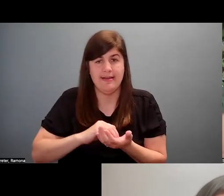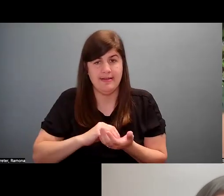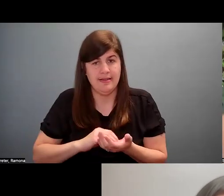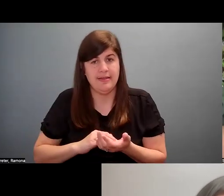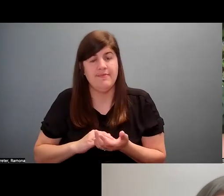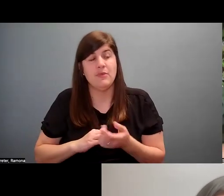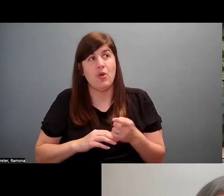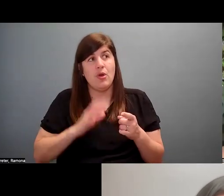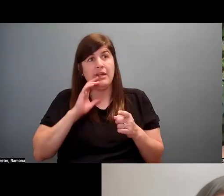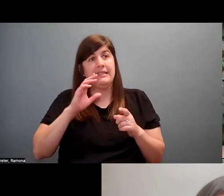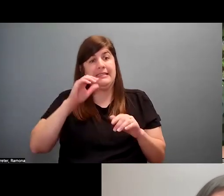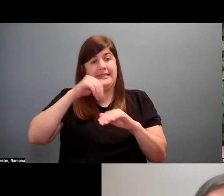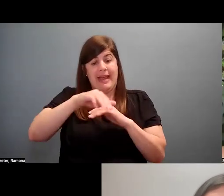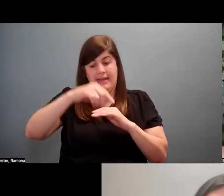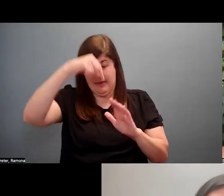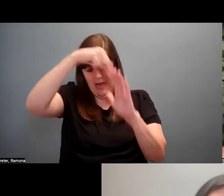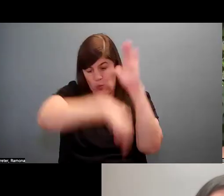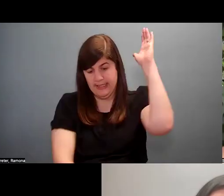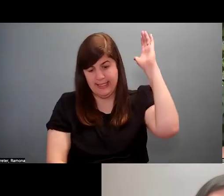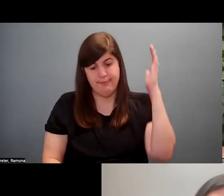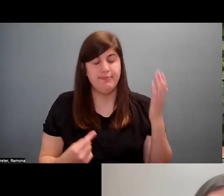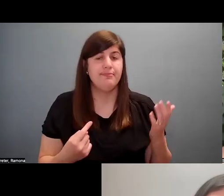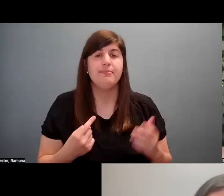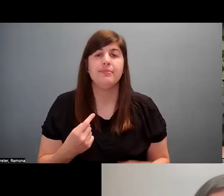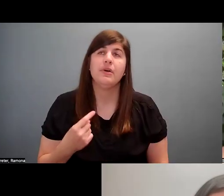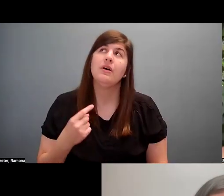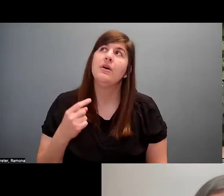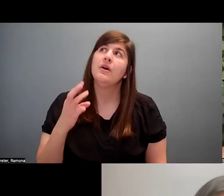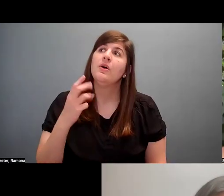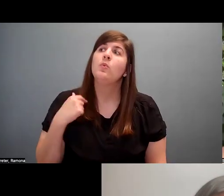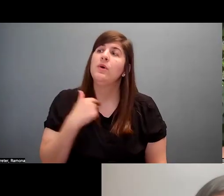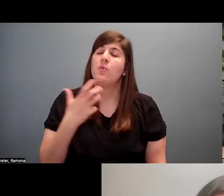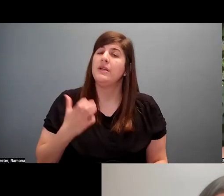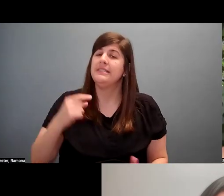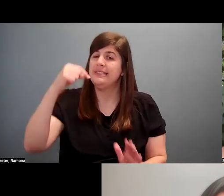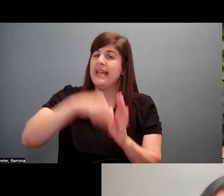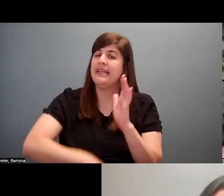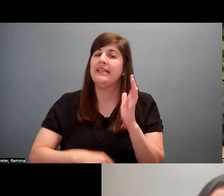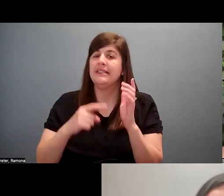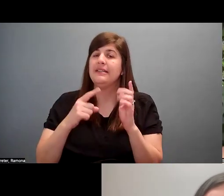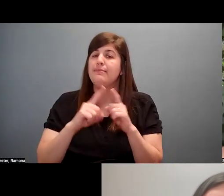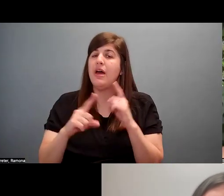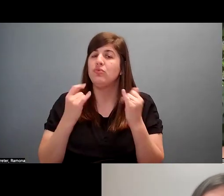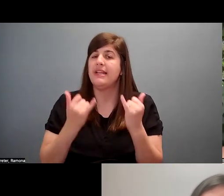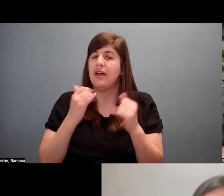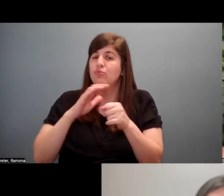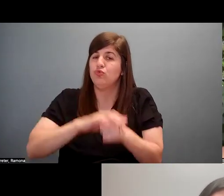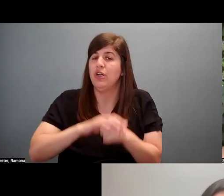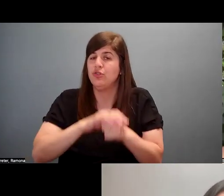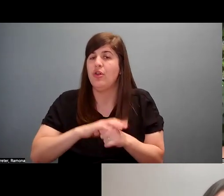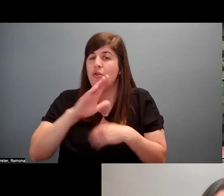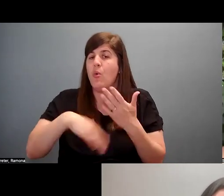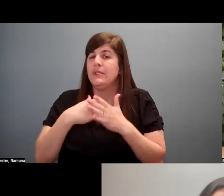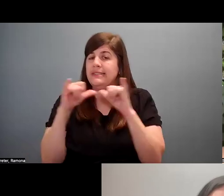on sending these robots? I know we want to send them pretty deep, but right now, pressurizing this whole